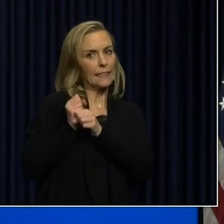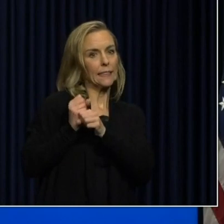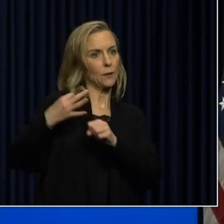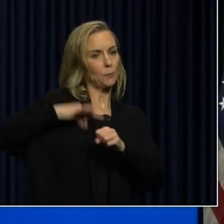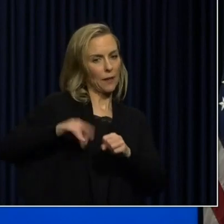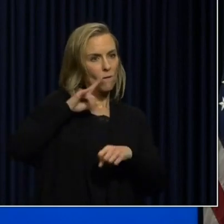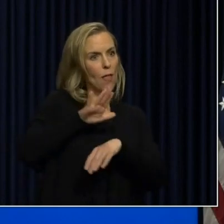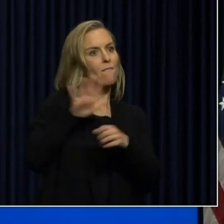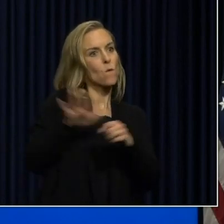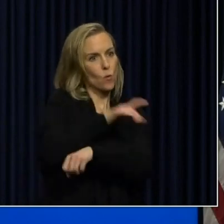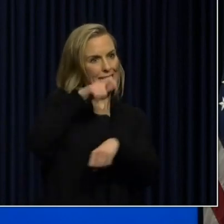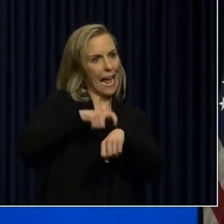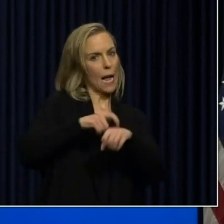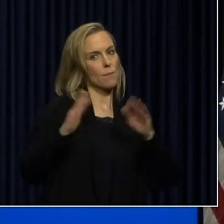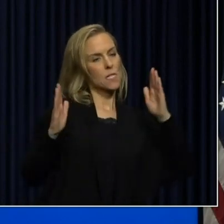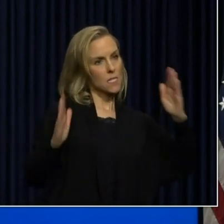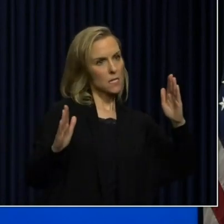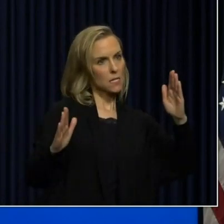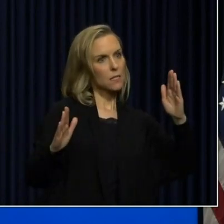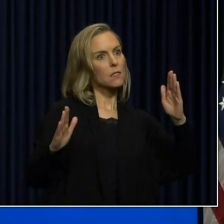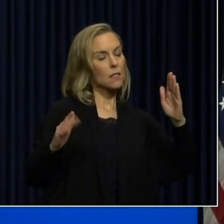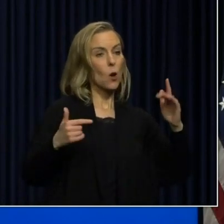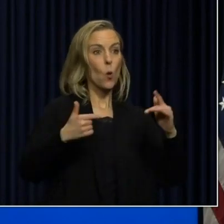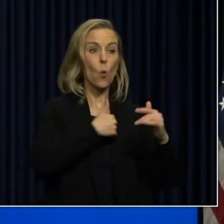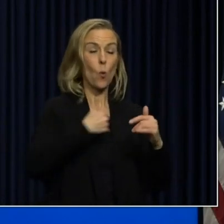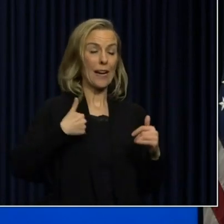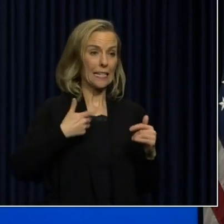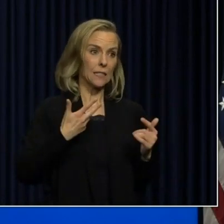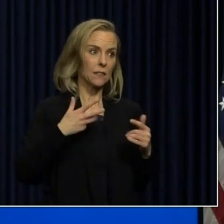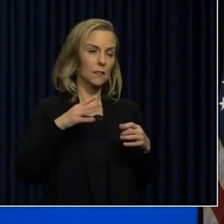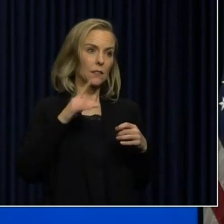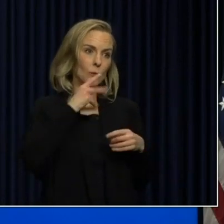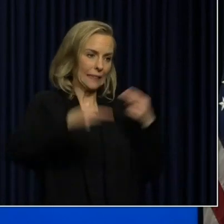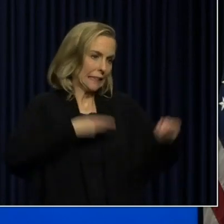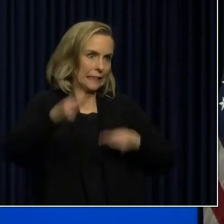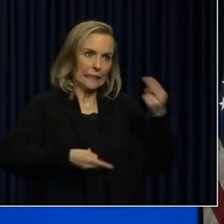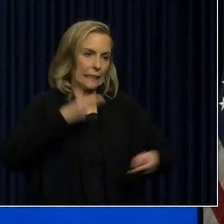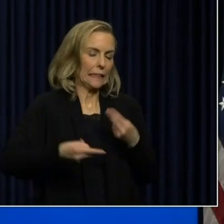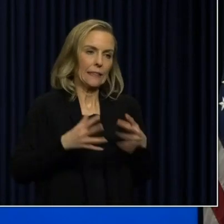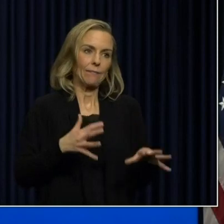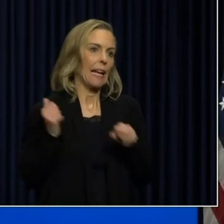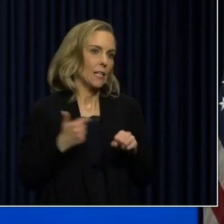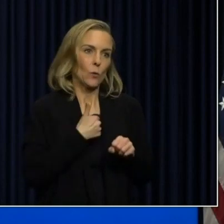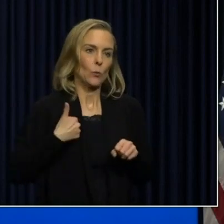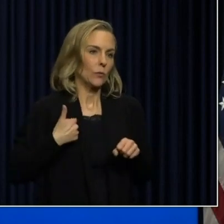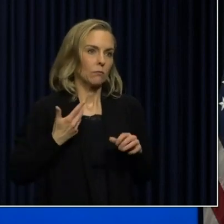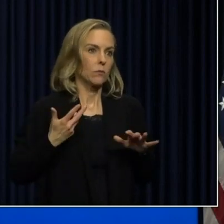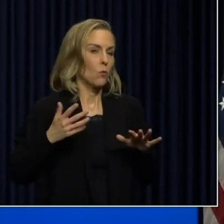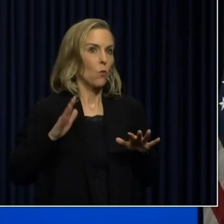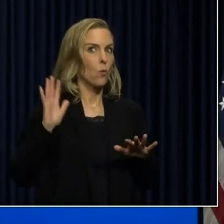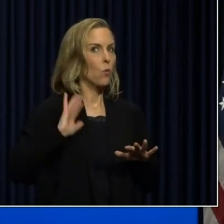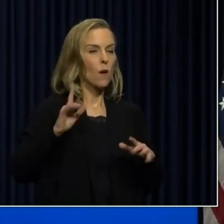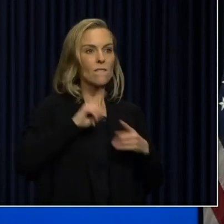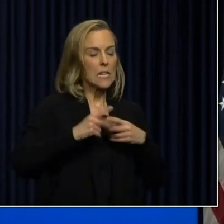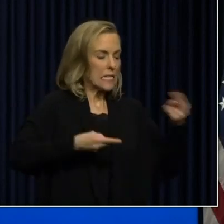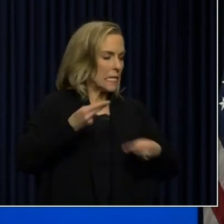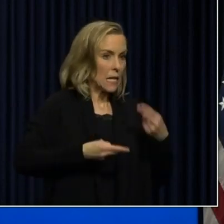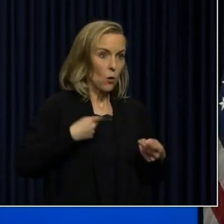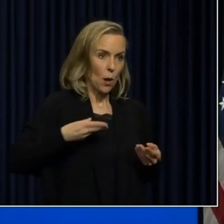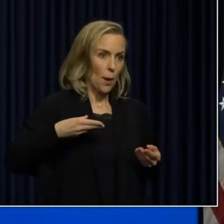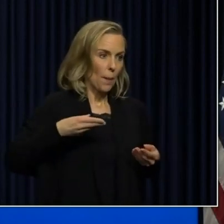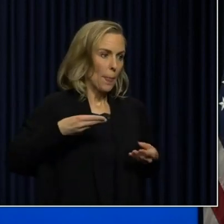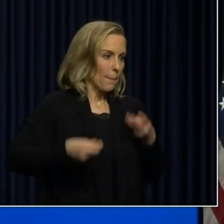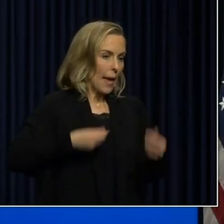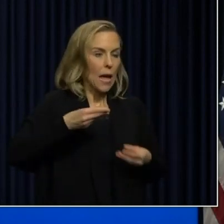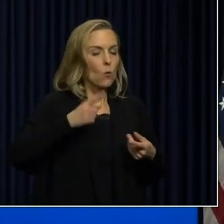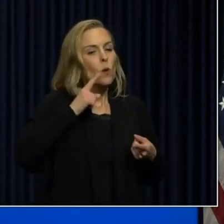full period. We are staffing up faster than I know of any area that we have ever done. We are paying more